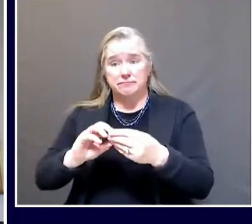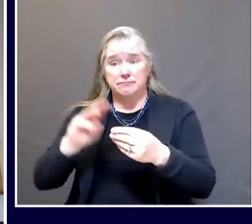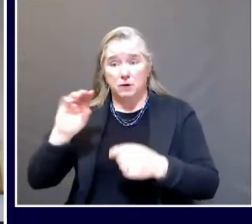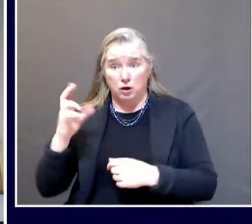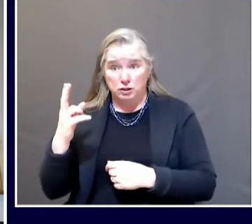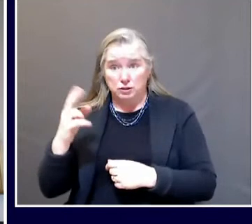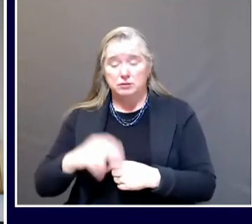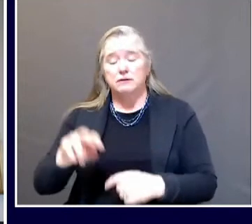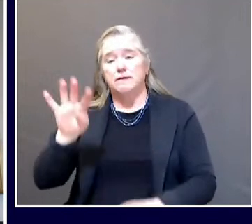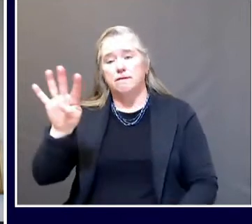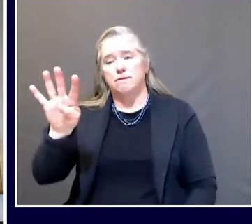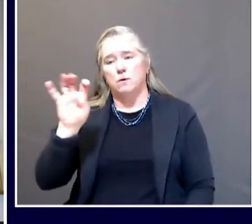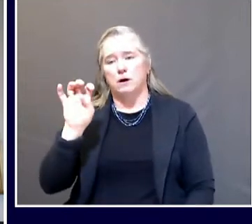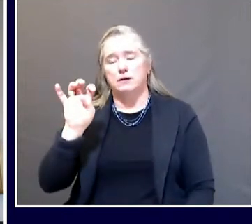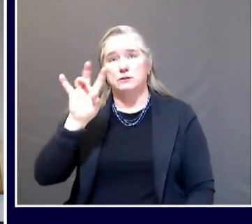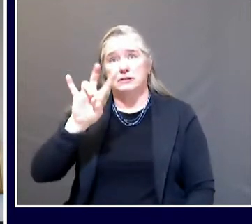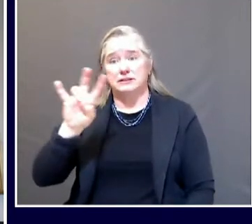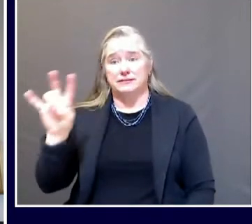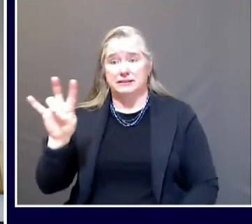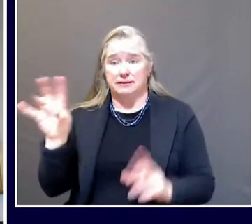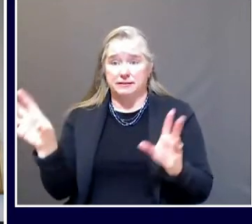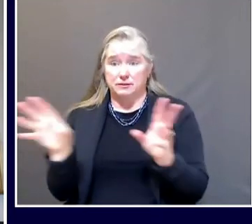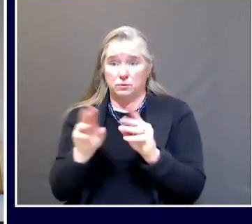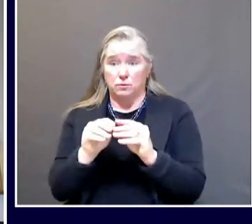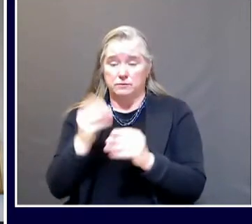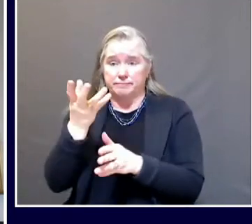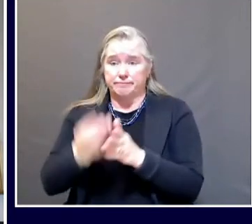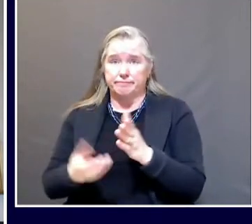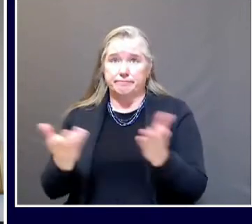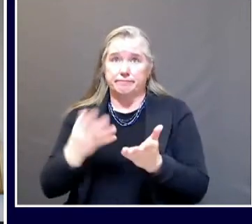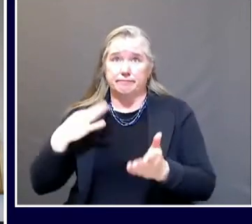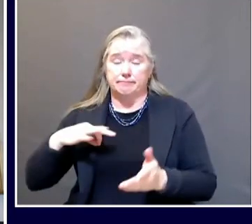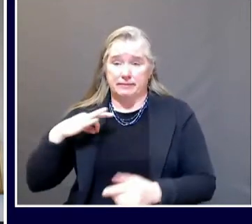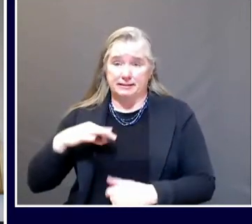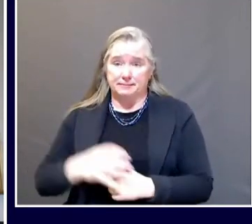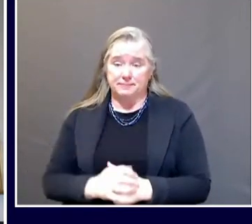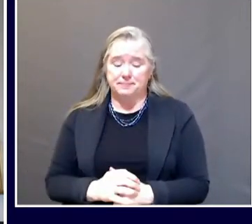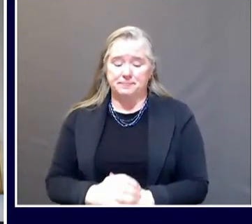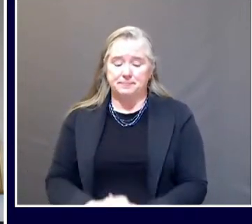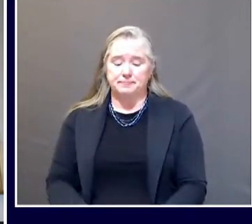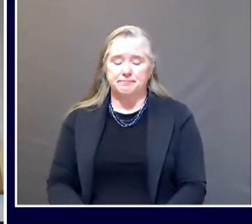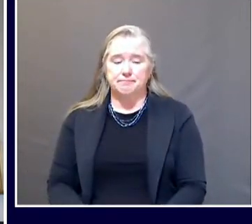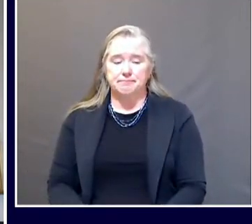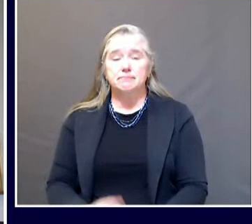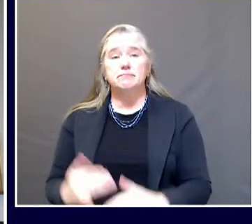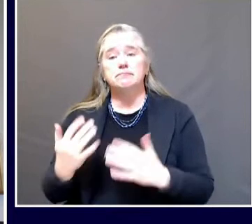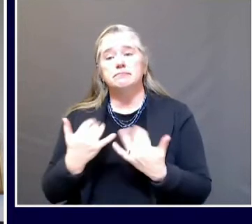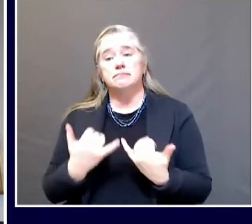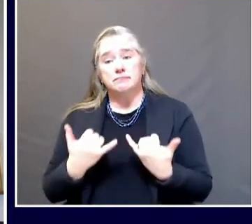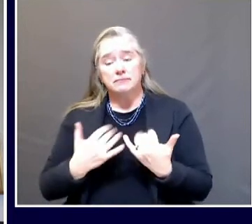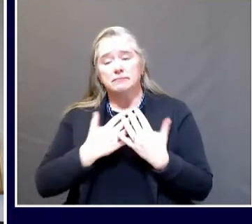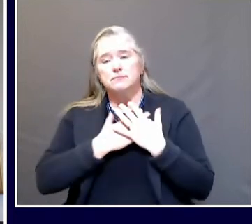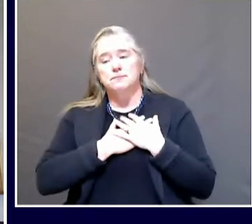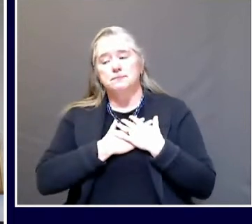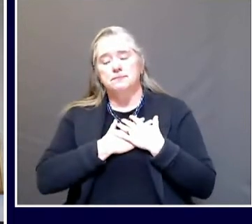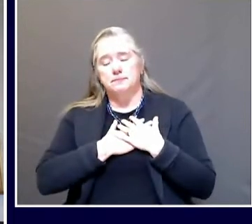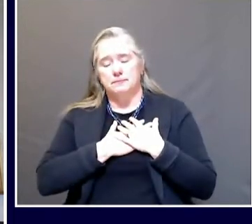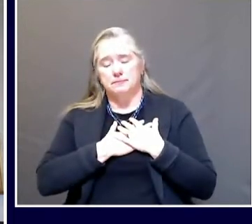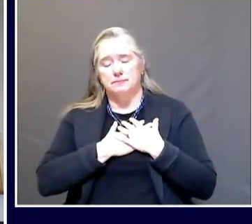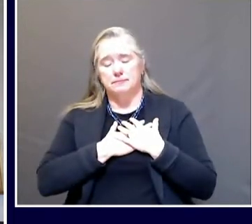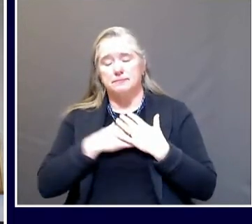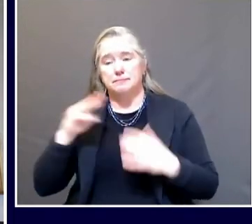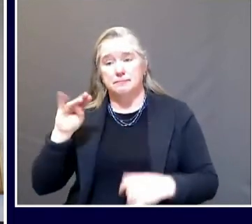now 477. We'd like to take a moment to offer our deepest condolences